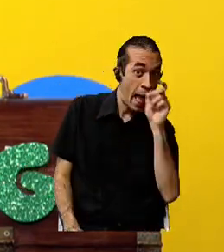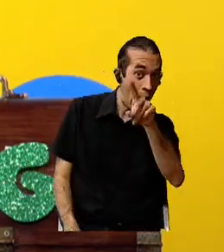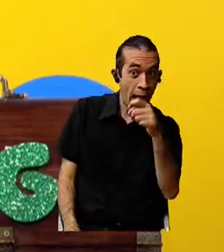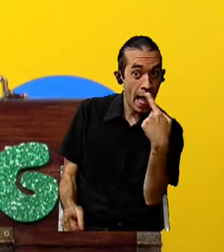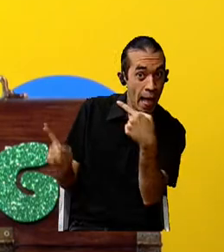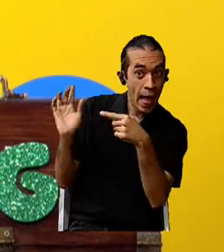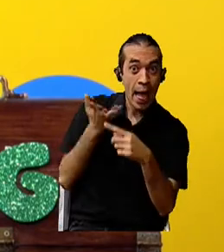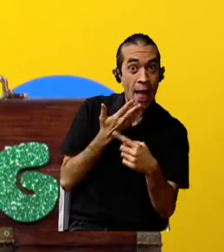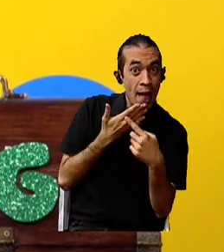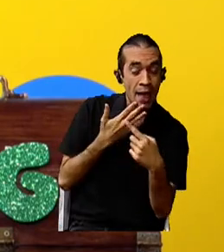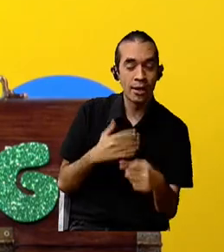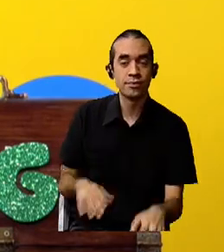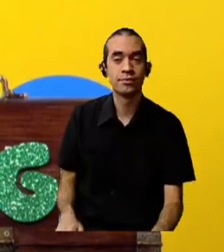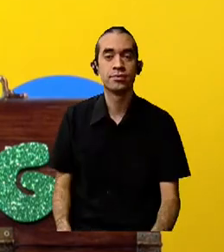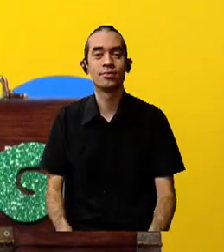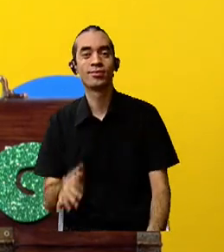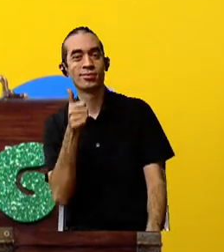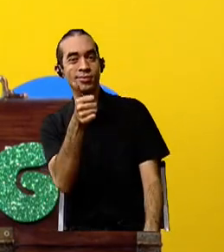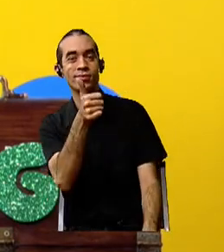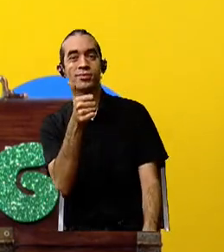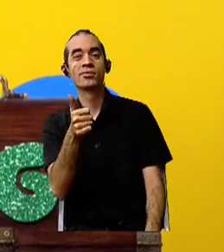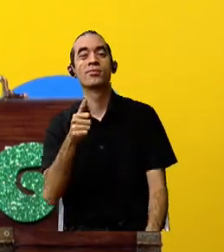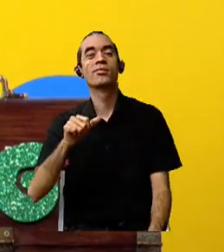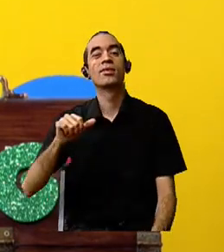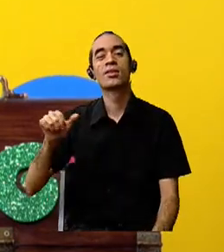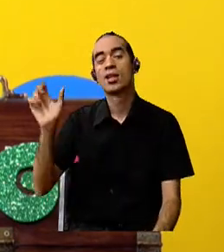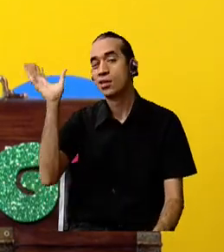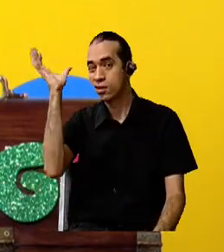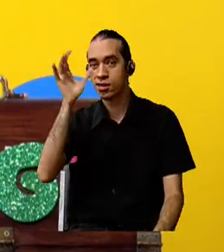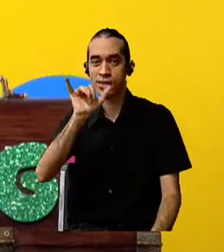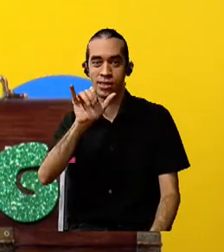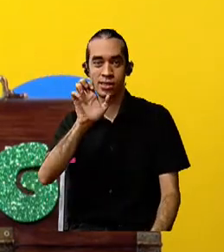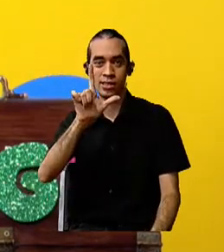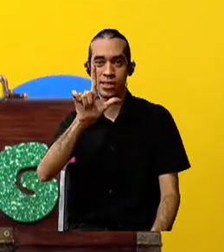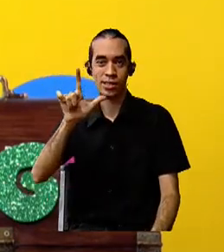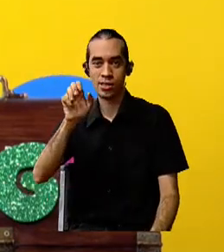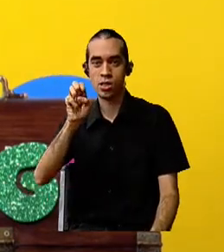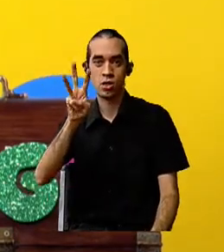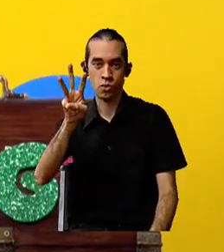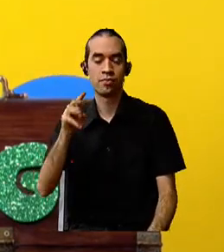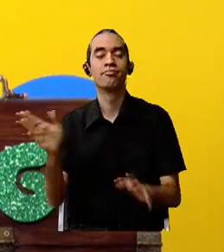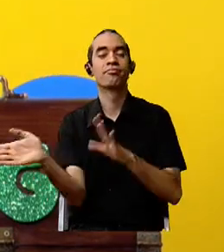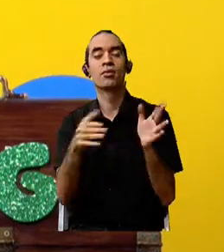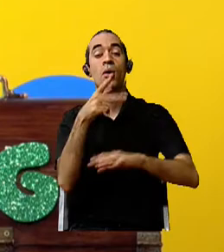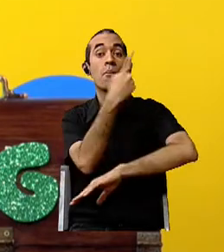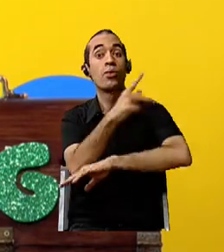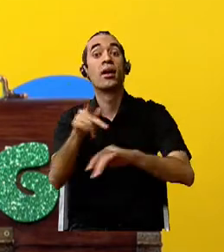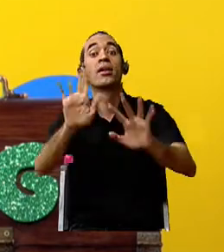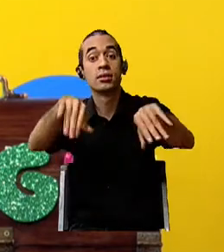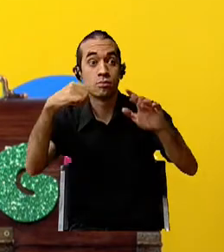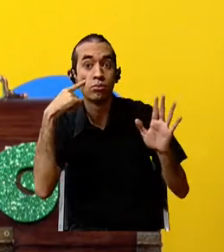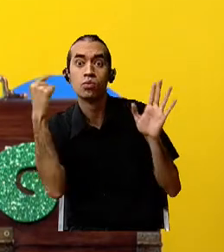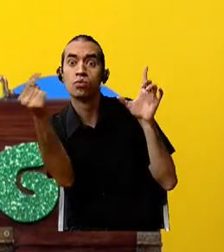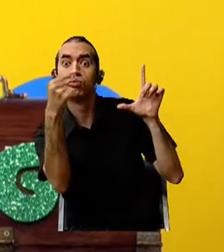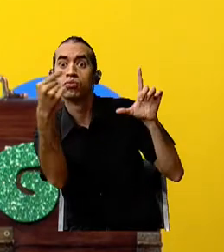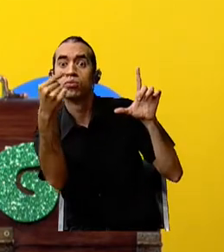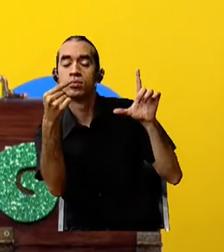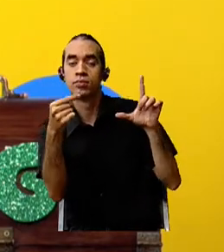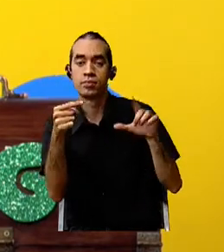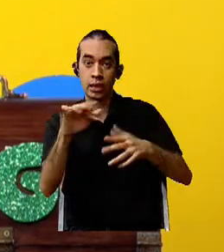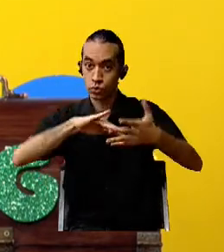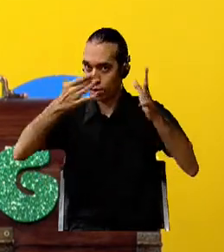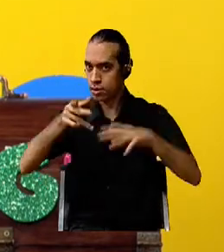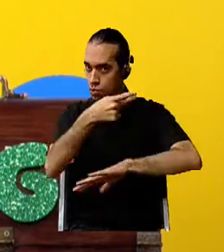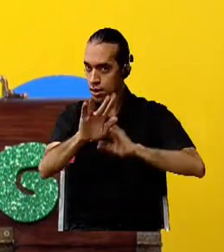that? Very good, it's yellow. Now, people from Punta Arenas, what color is this? Students from